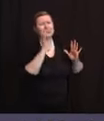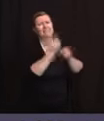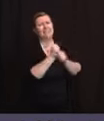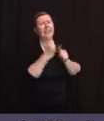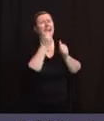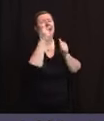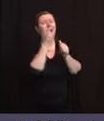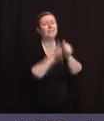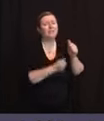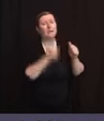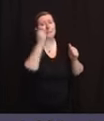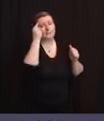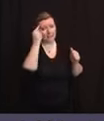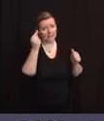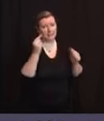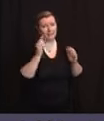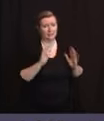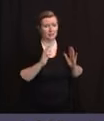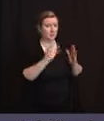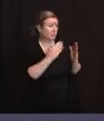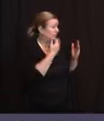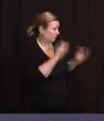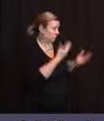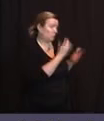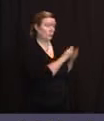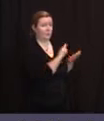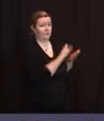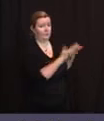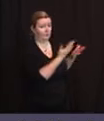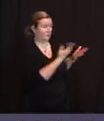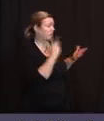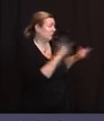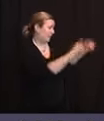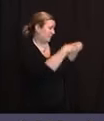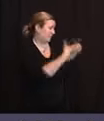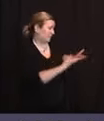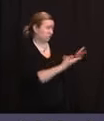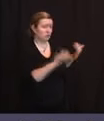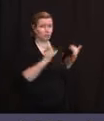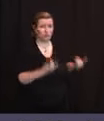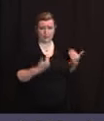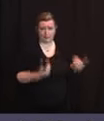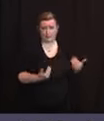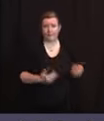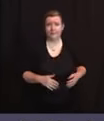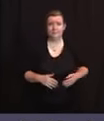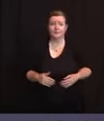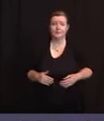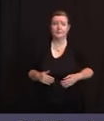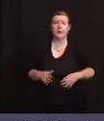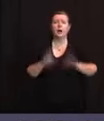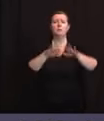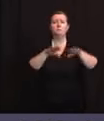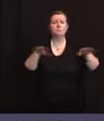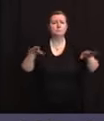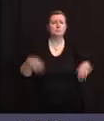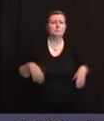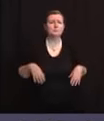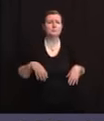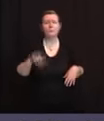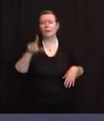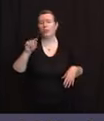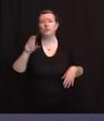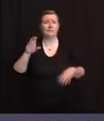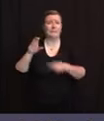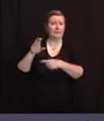to you. So thank you again for everything and for being back with us today. Thanks, Colonel Callahan, great to have you. Anything on compliance